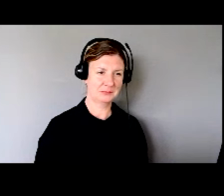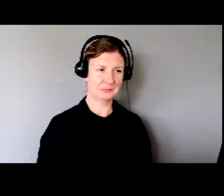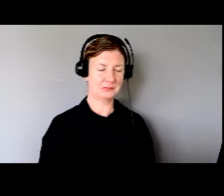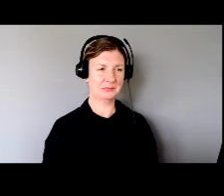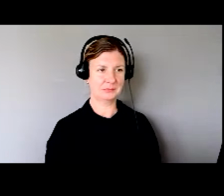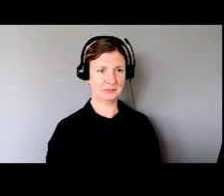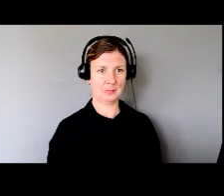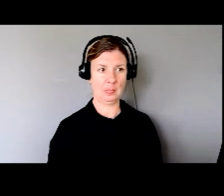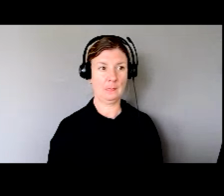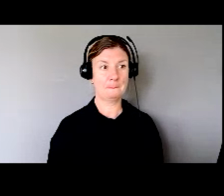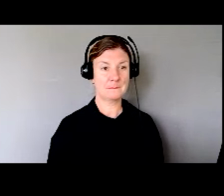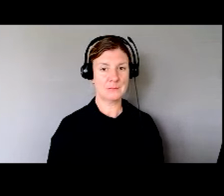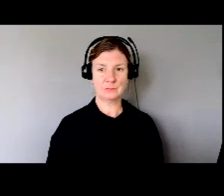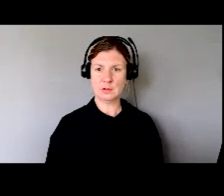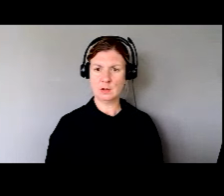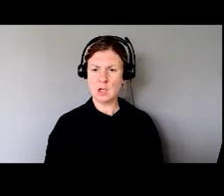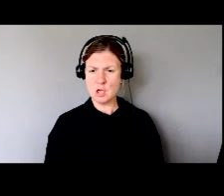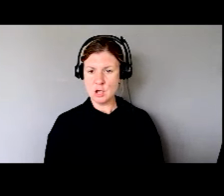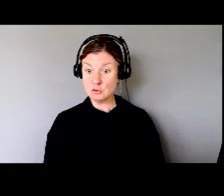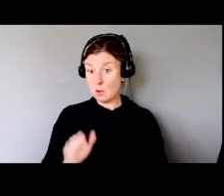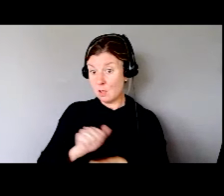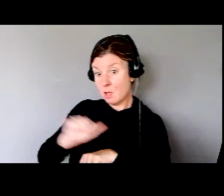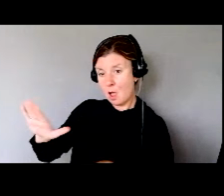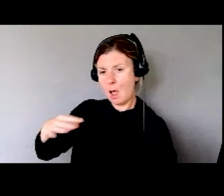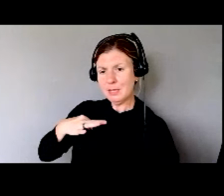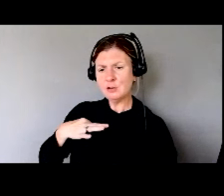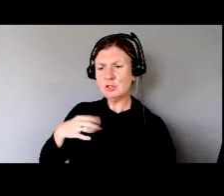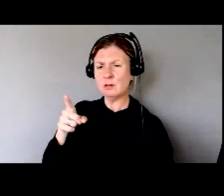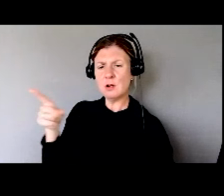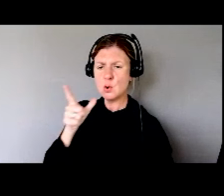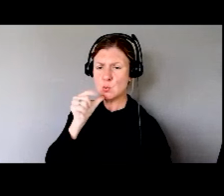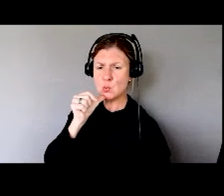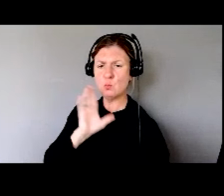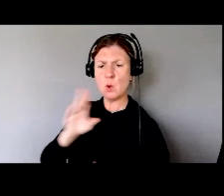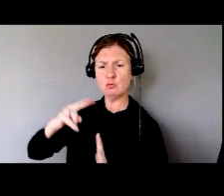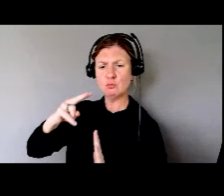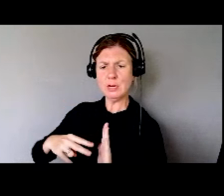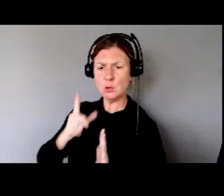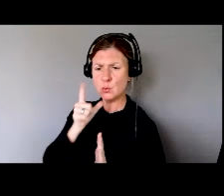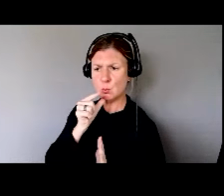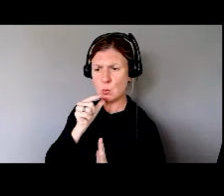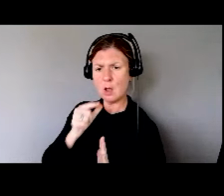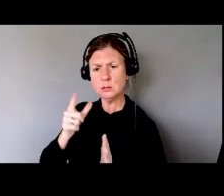Who are the people who read over the applications and decide who gets this opportunity? Not CADA.